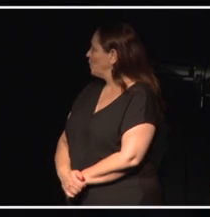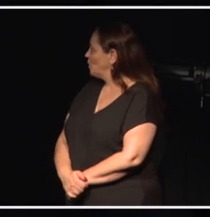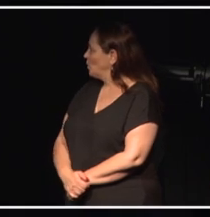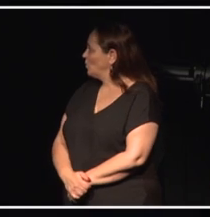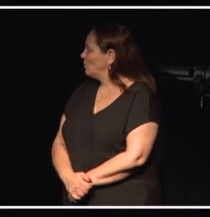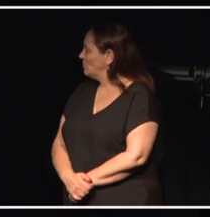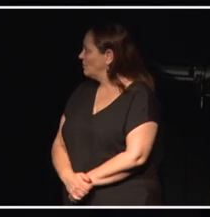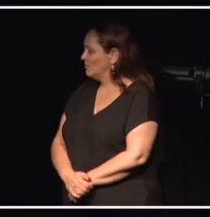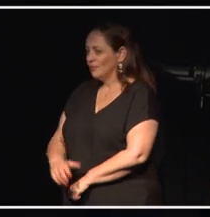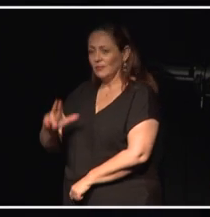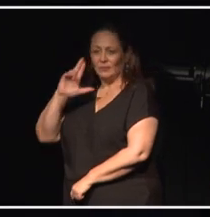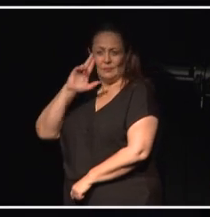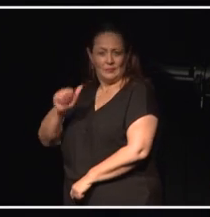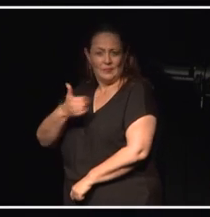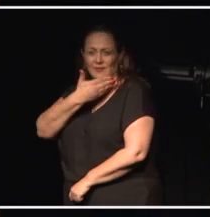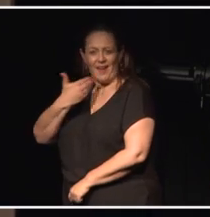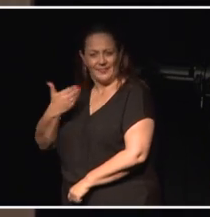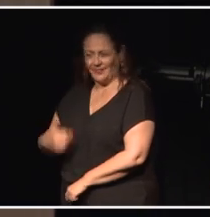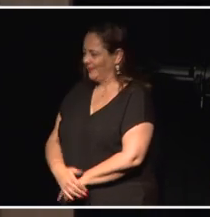points for she had. I love a good pun.